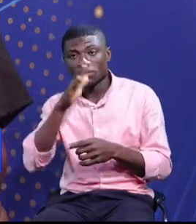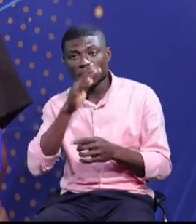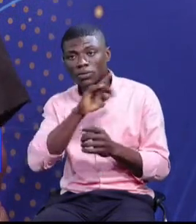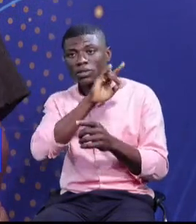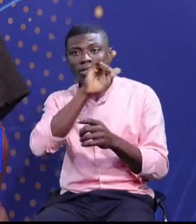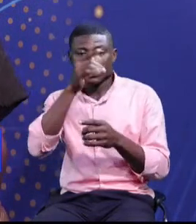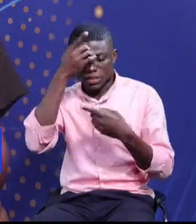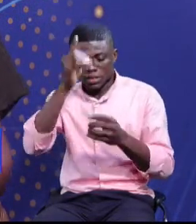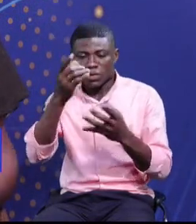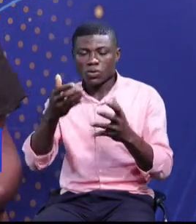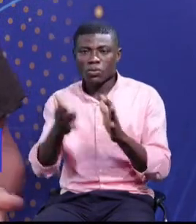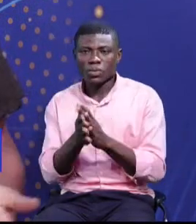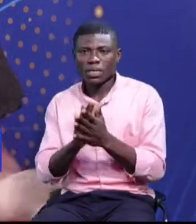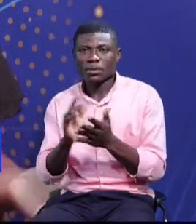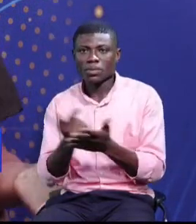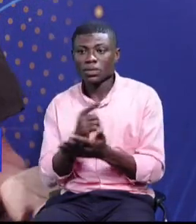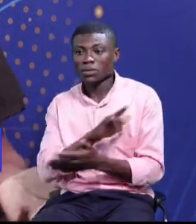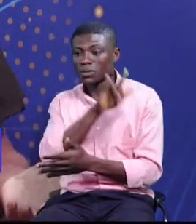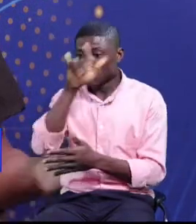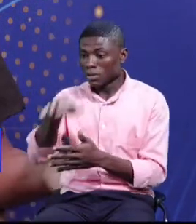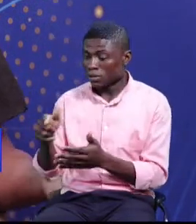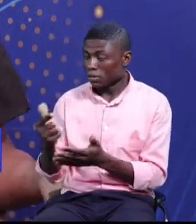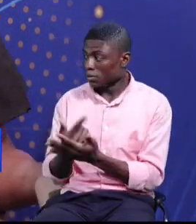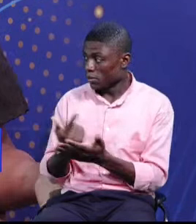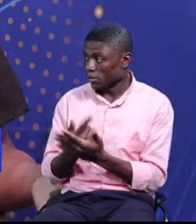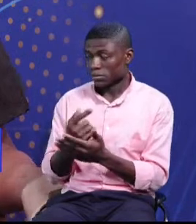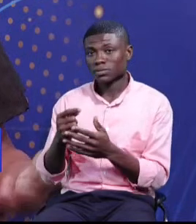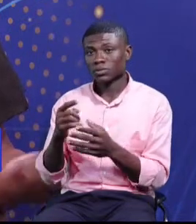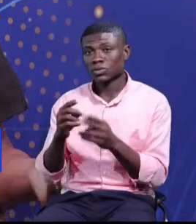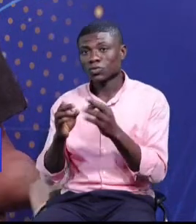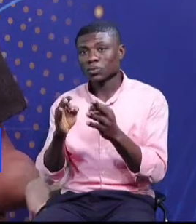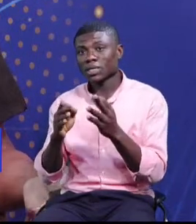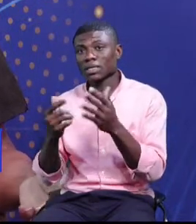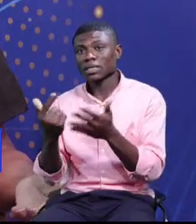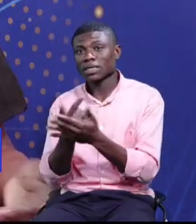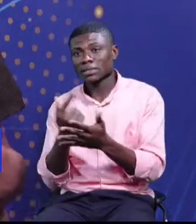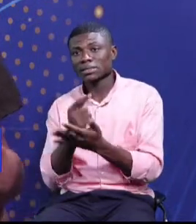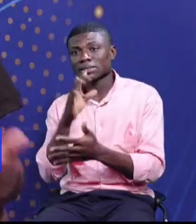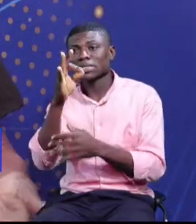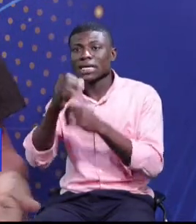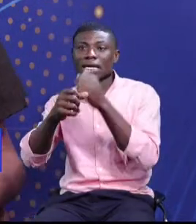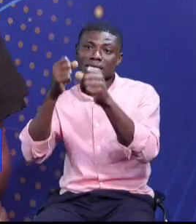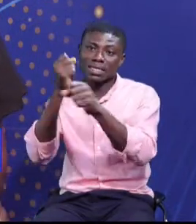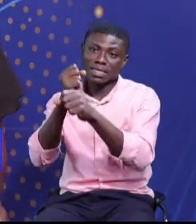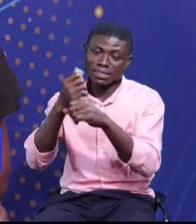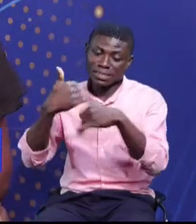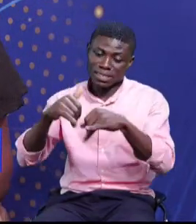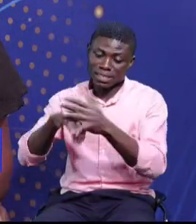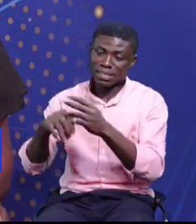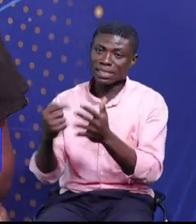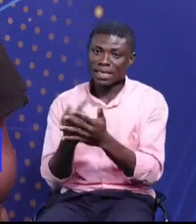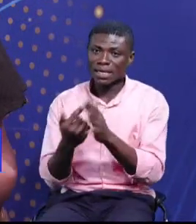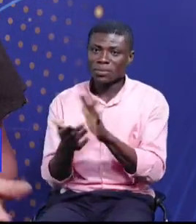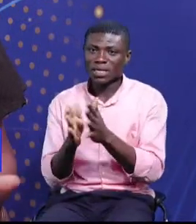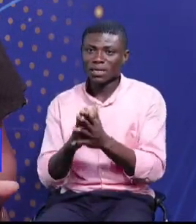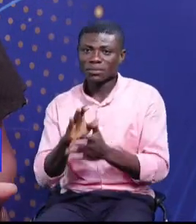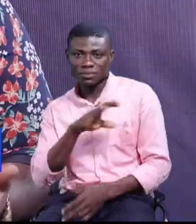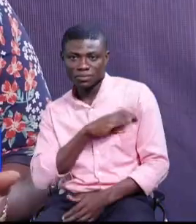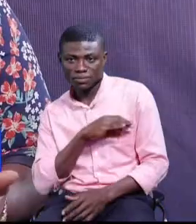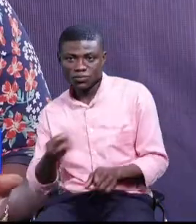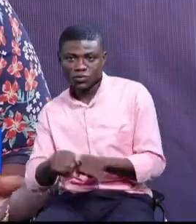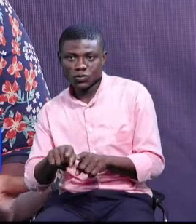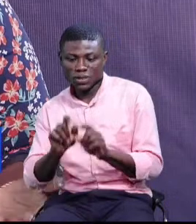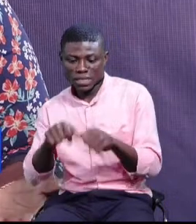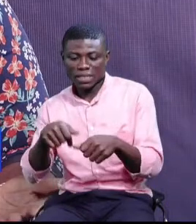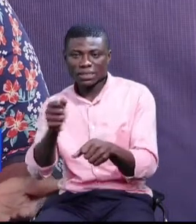it's also, have you been in Ghana, contributed to the economy for like 9 years? Exactly. Yeah. I mean, and you can get a